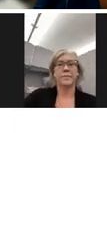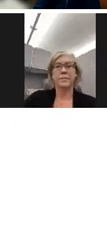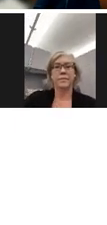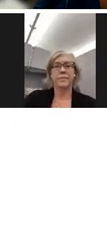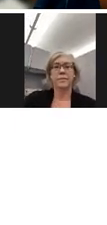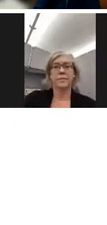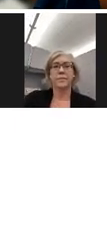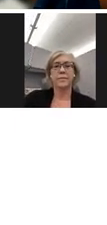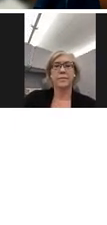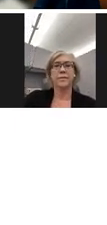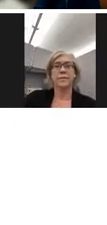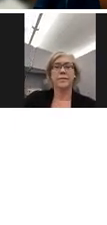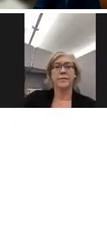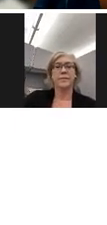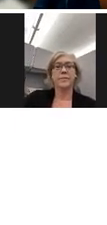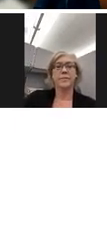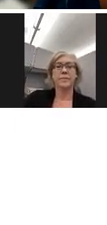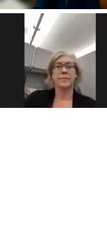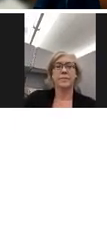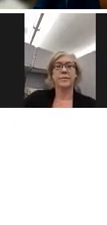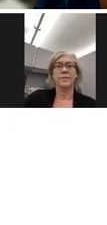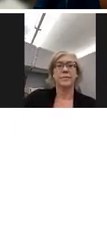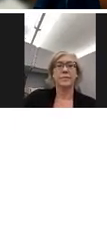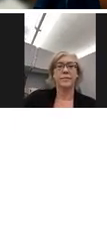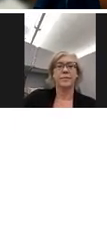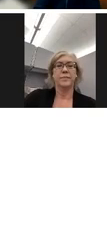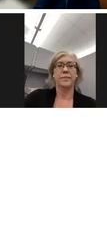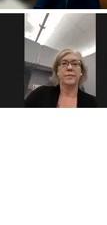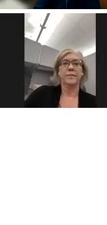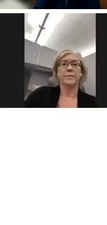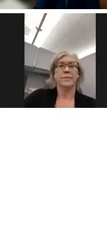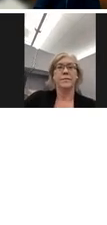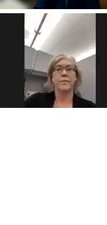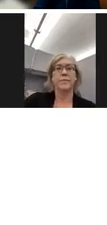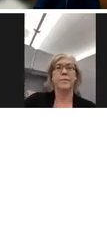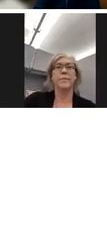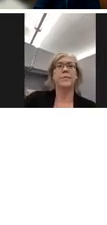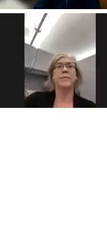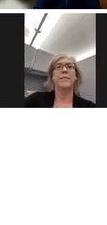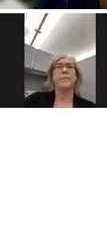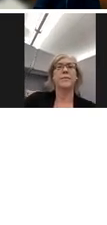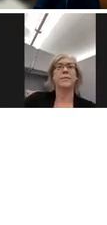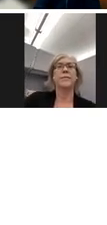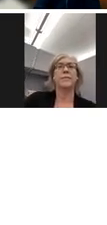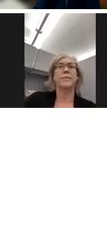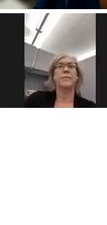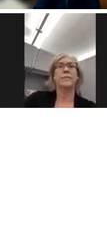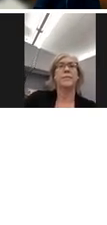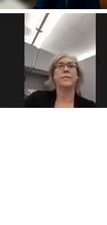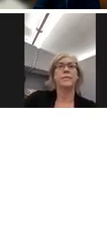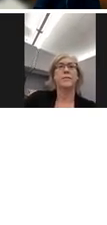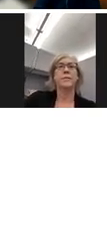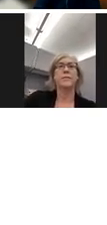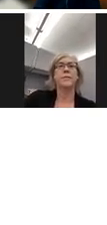mention how critical it is to connect to our the populations, and the way to do that is through neighborhood centers, which are